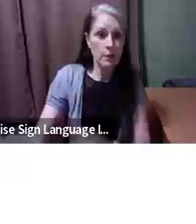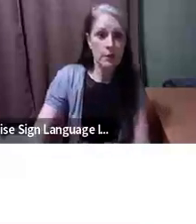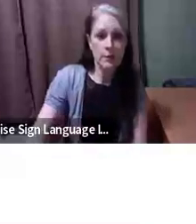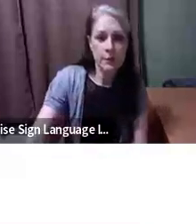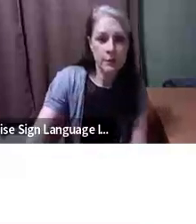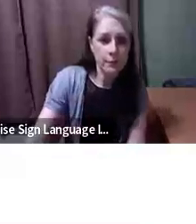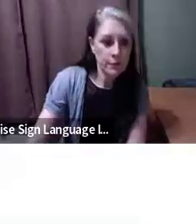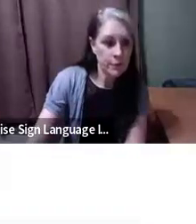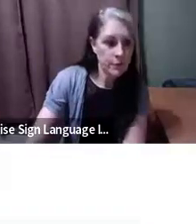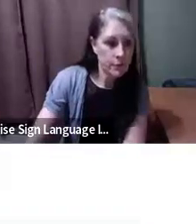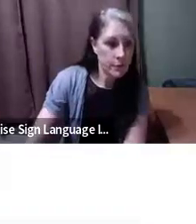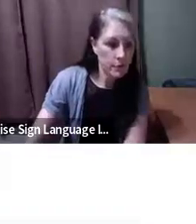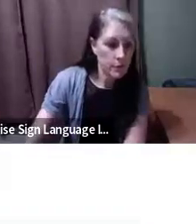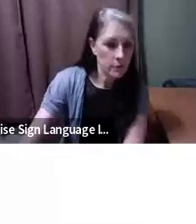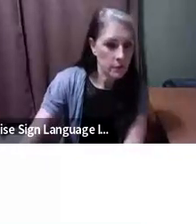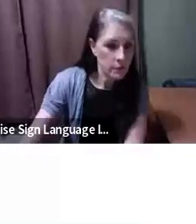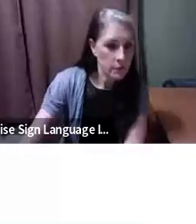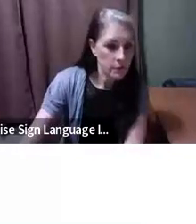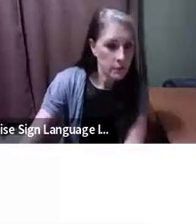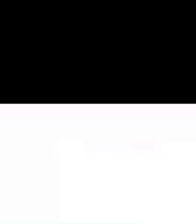That's not supposed to go backwards.